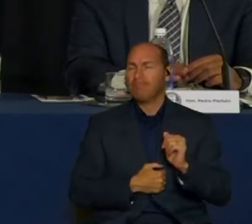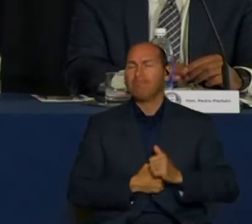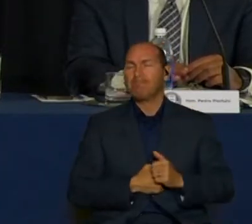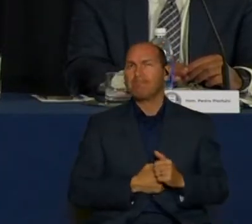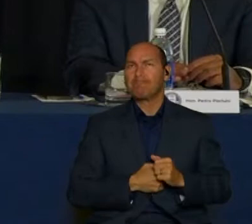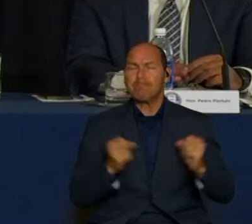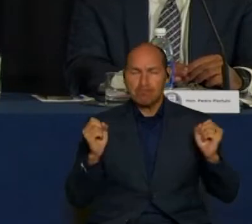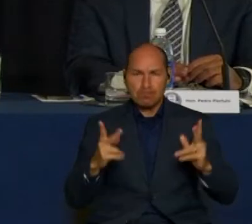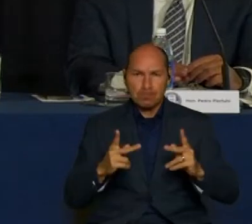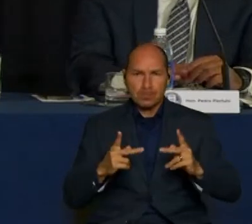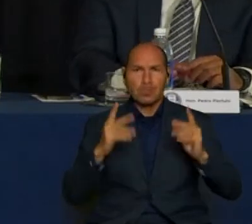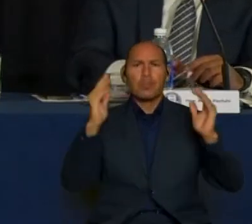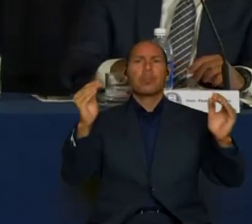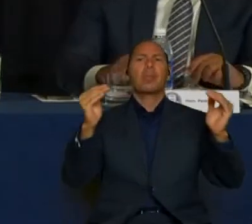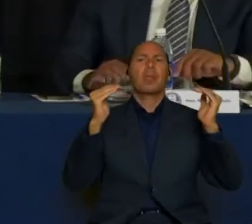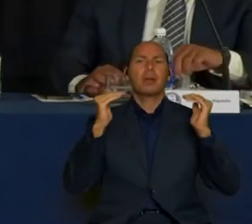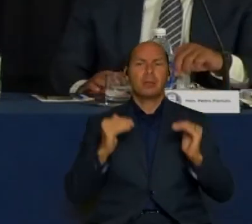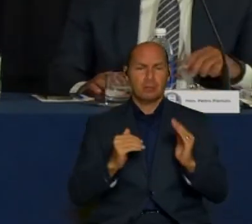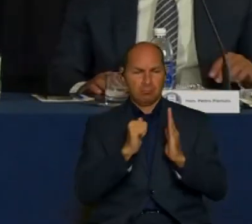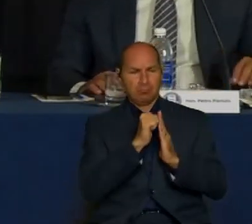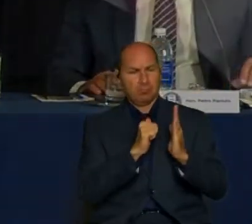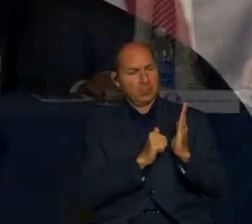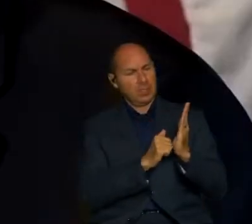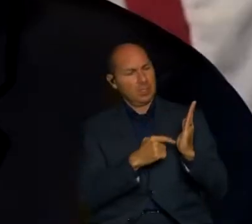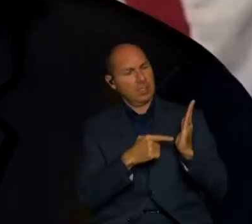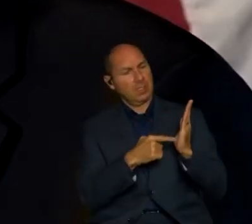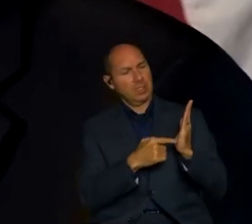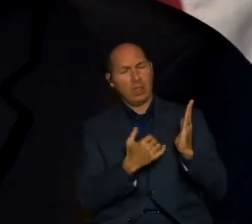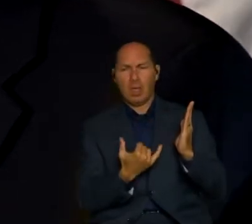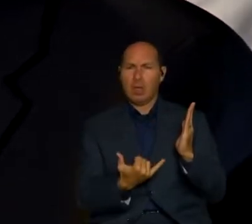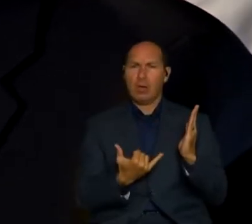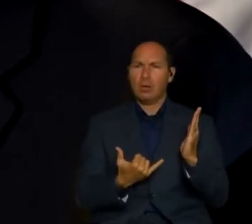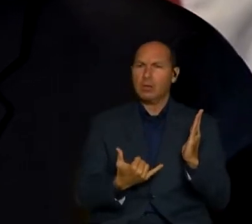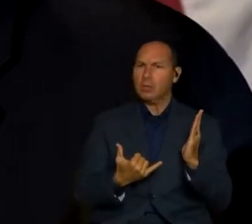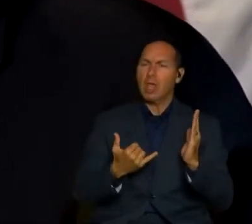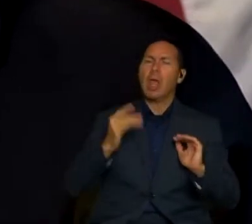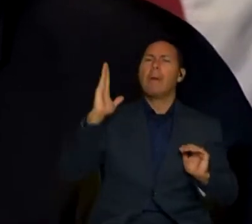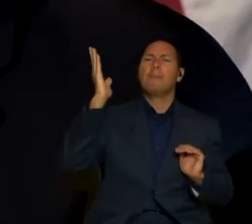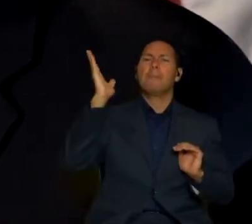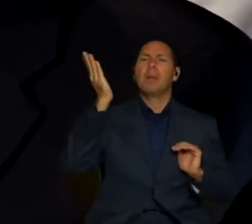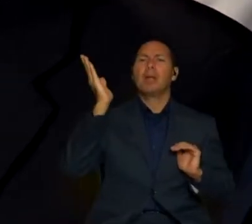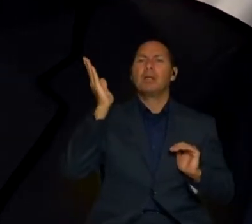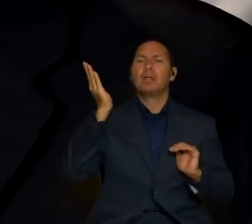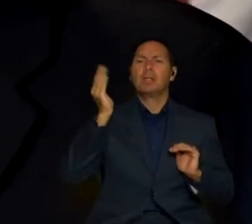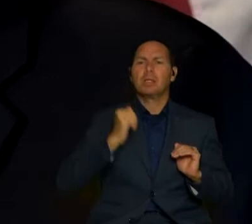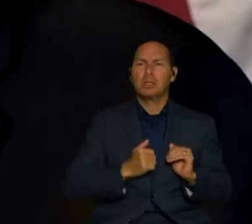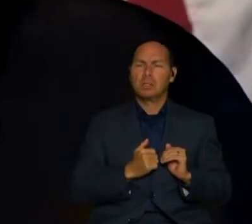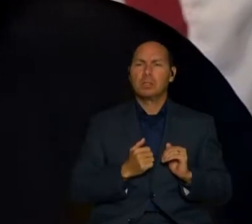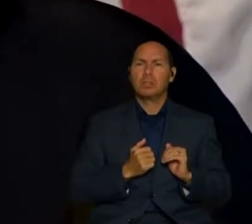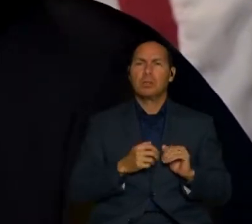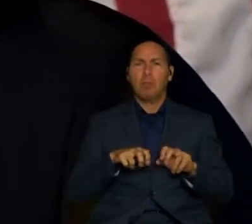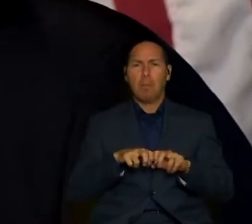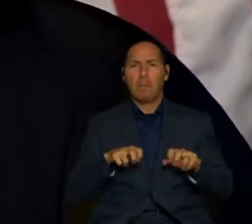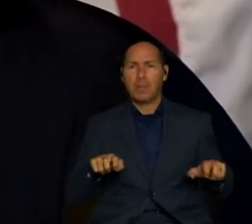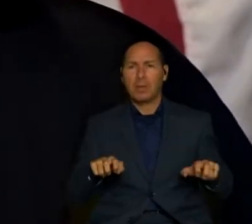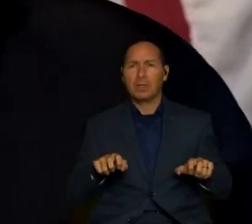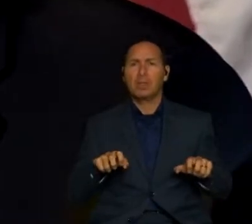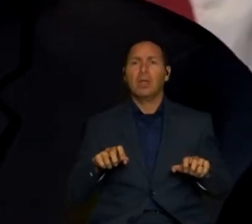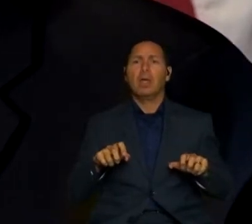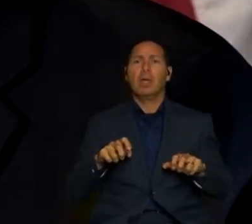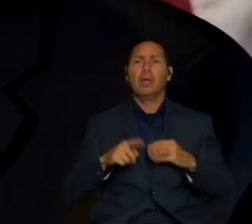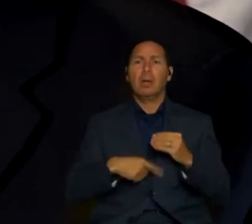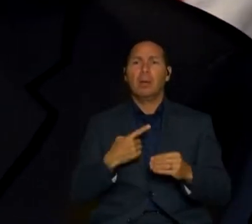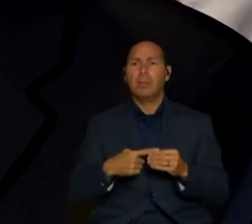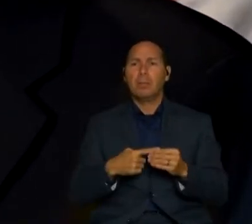to the next agenda item for today, which is a presentation and panel on implementation